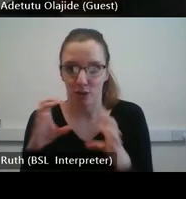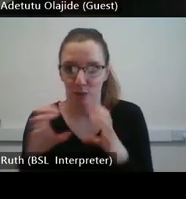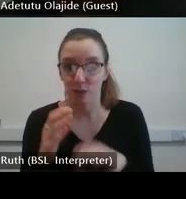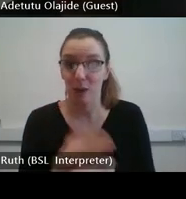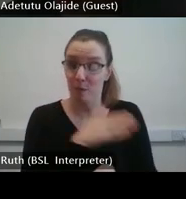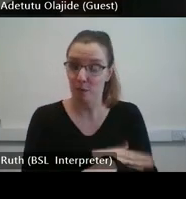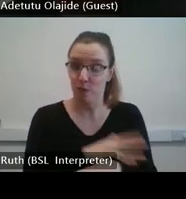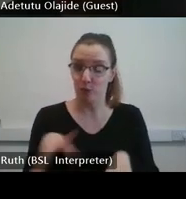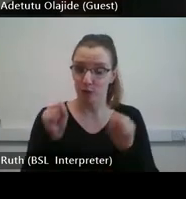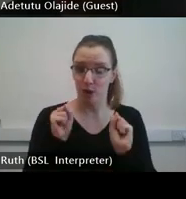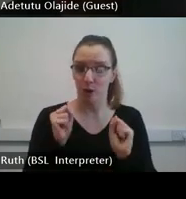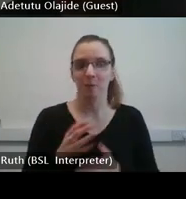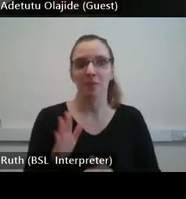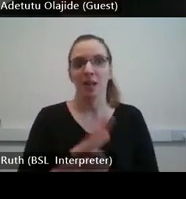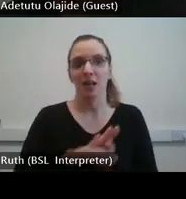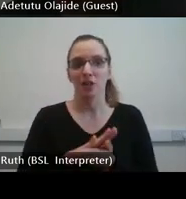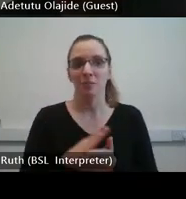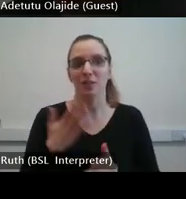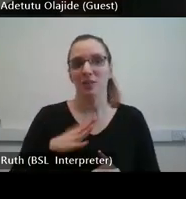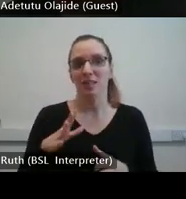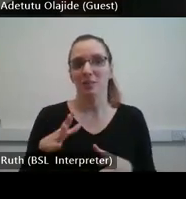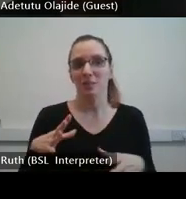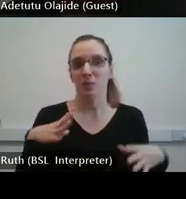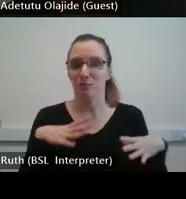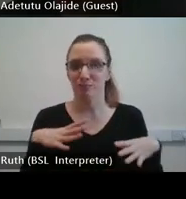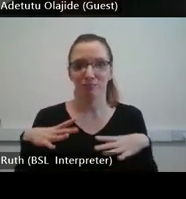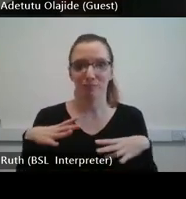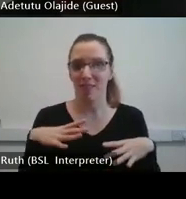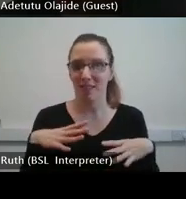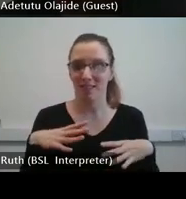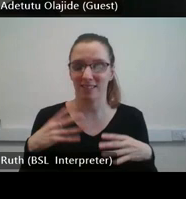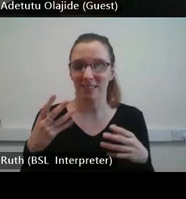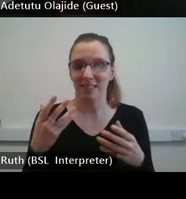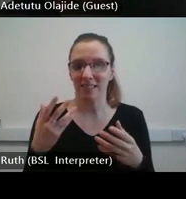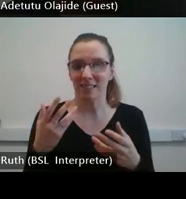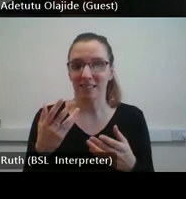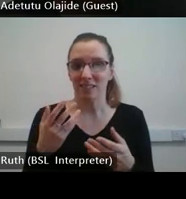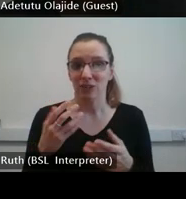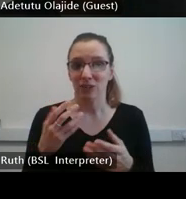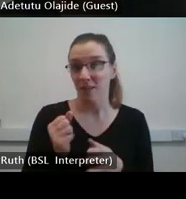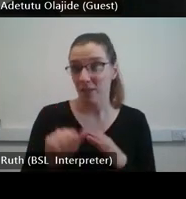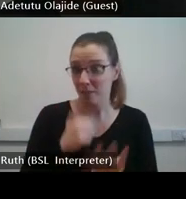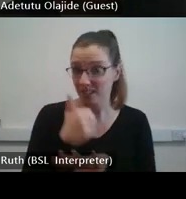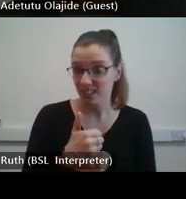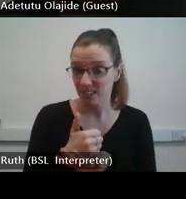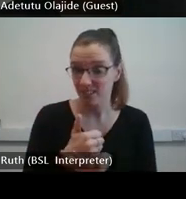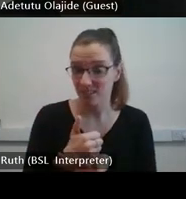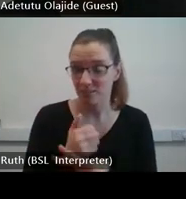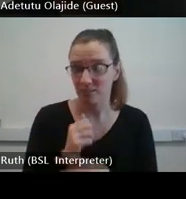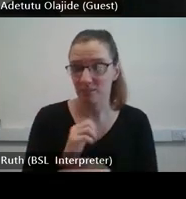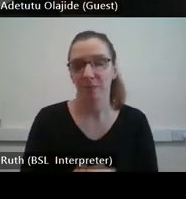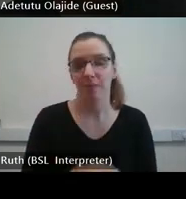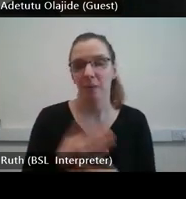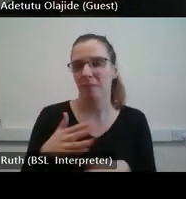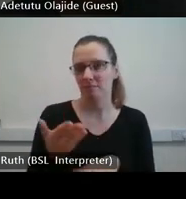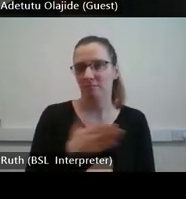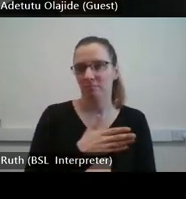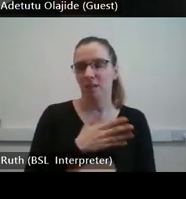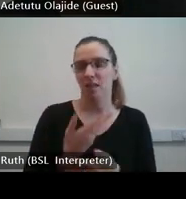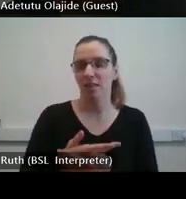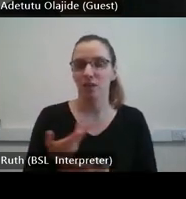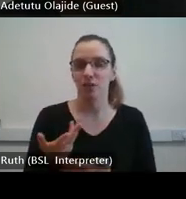it's just about being a bit more relaxed about that, working together, isn't it? You know, you have the basics in place, you know, like we talked about earlier, being up front,